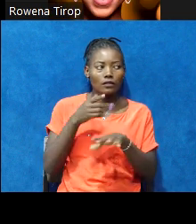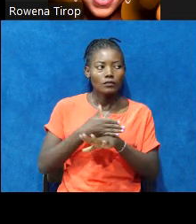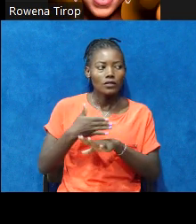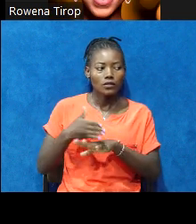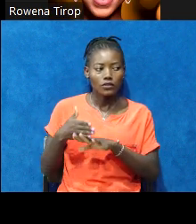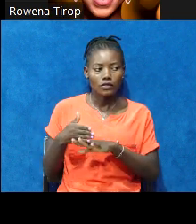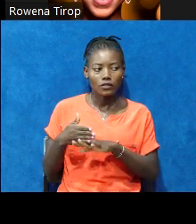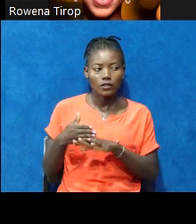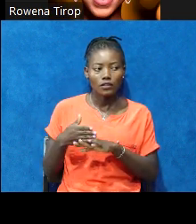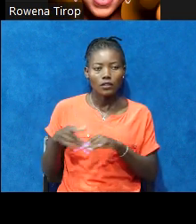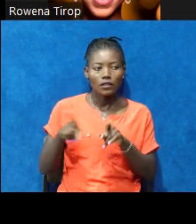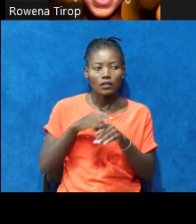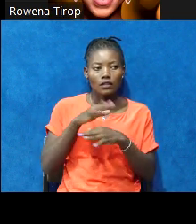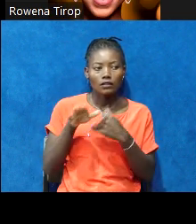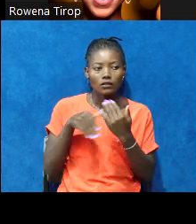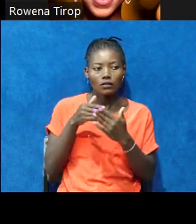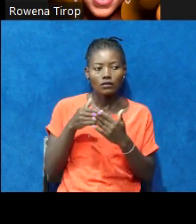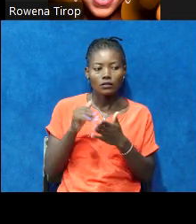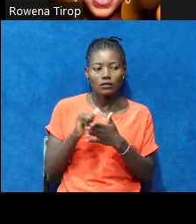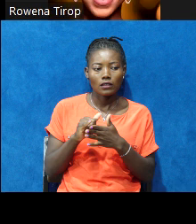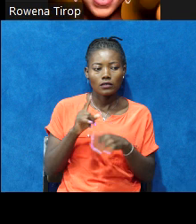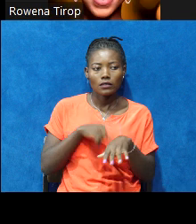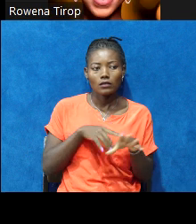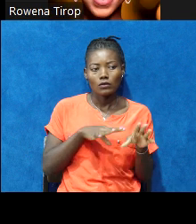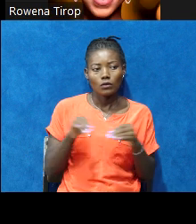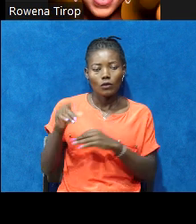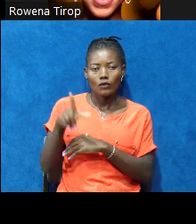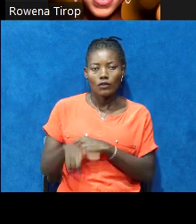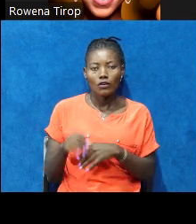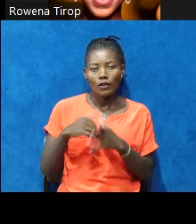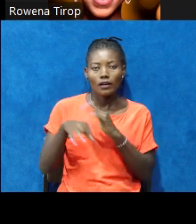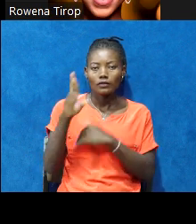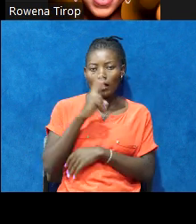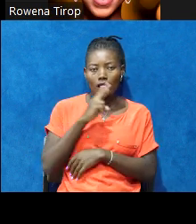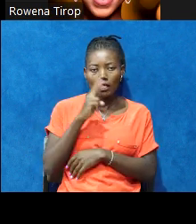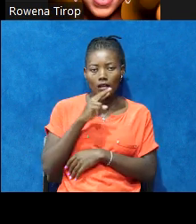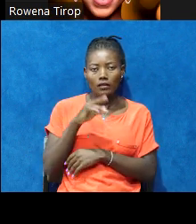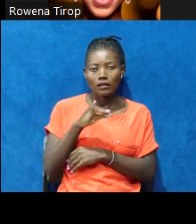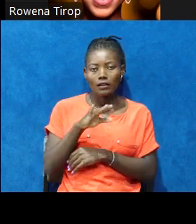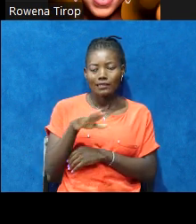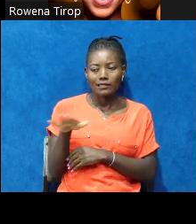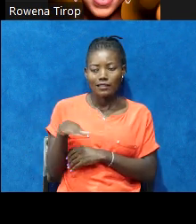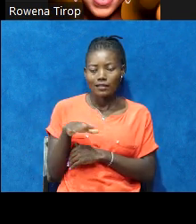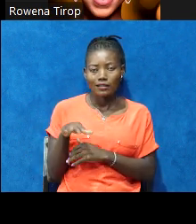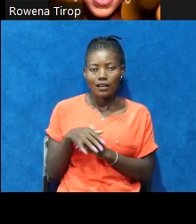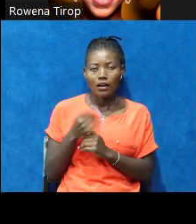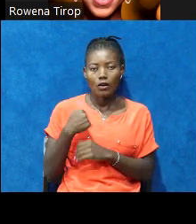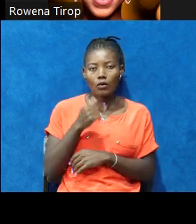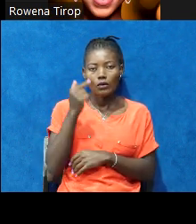injury, and all that. As we move lower into the red zone, we